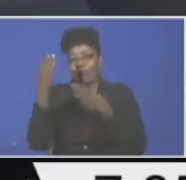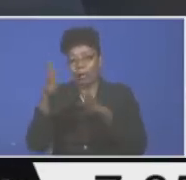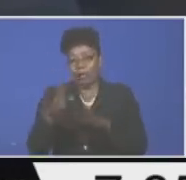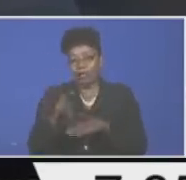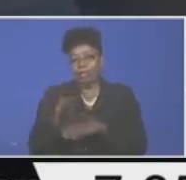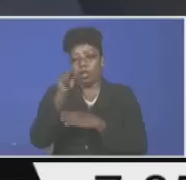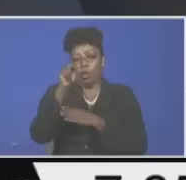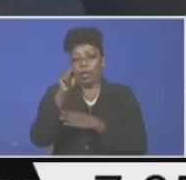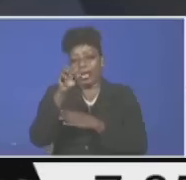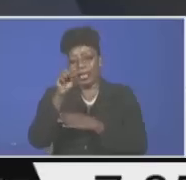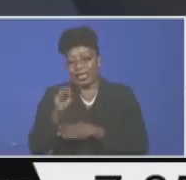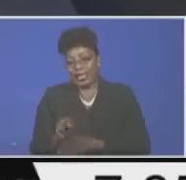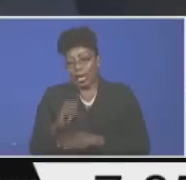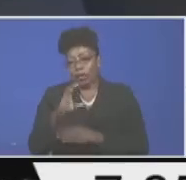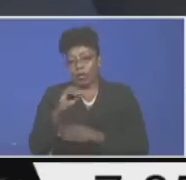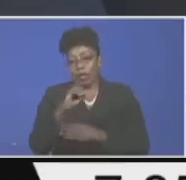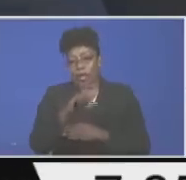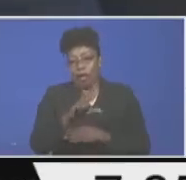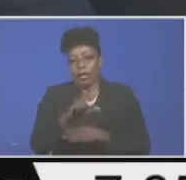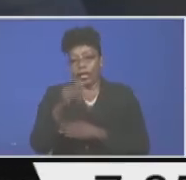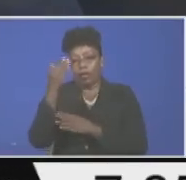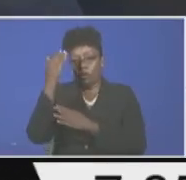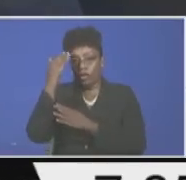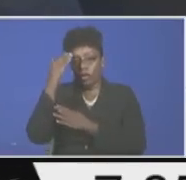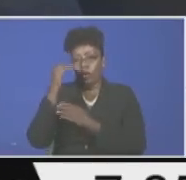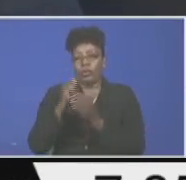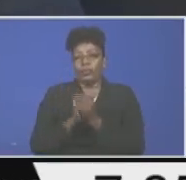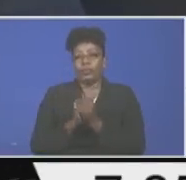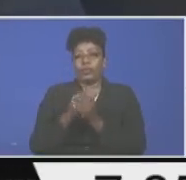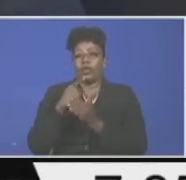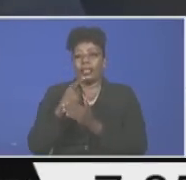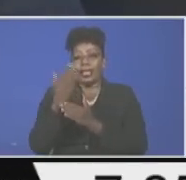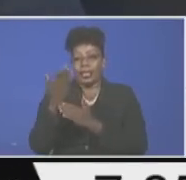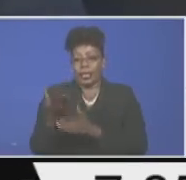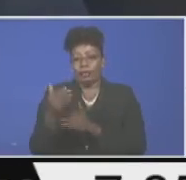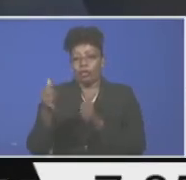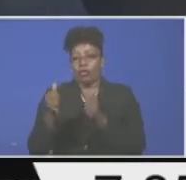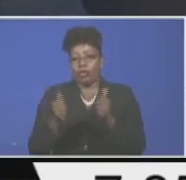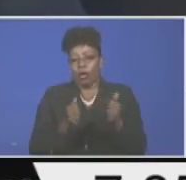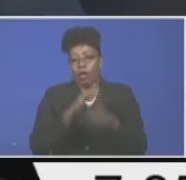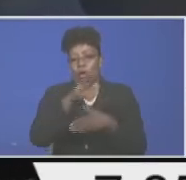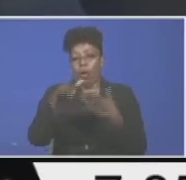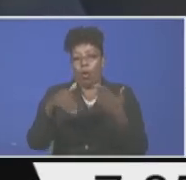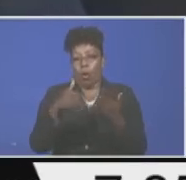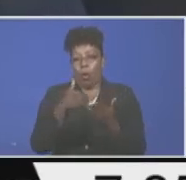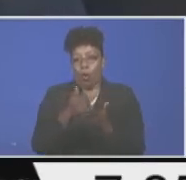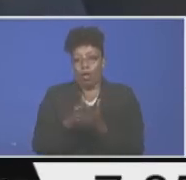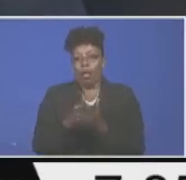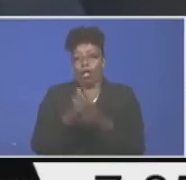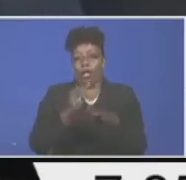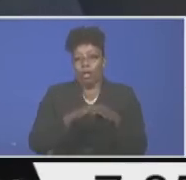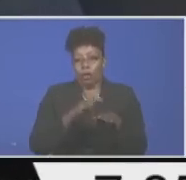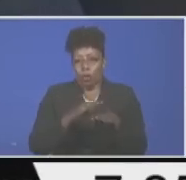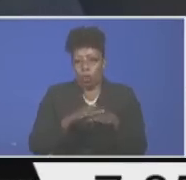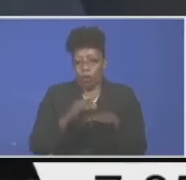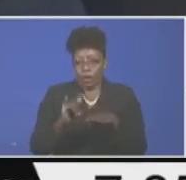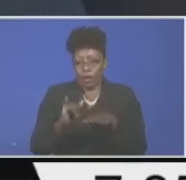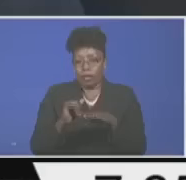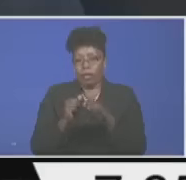North Carolina that we are aware of. And we're advising them to follow all of the advisories, to